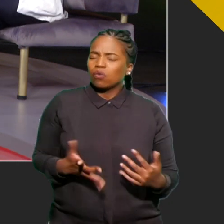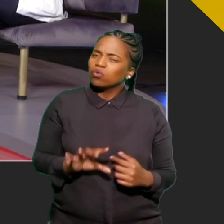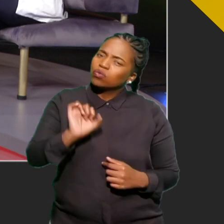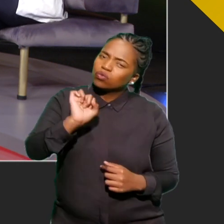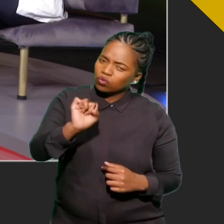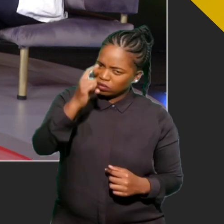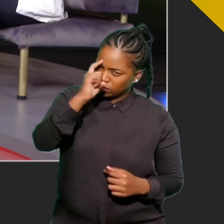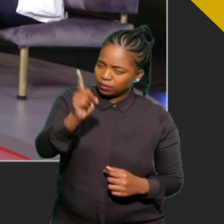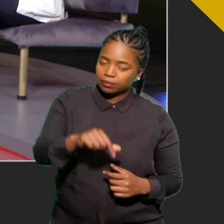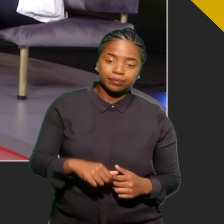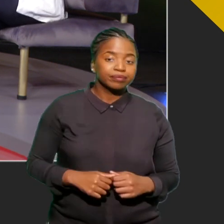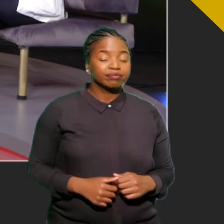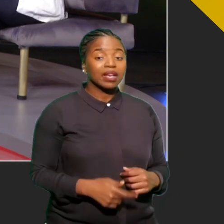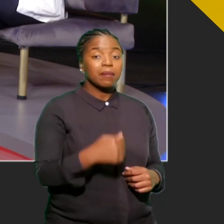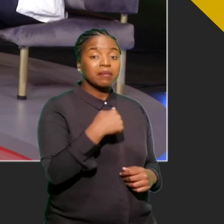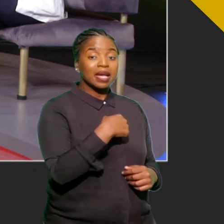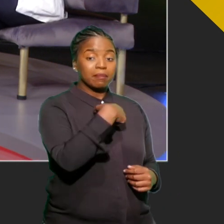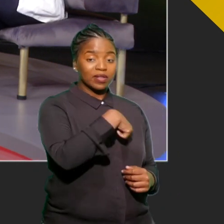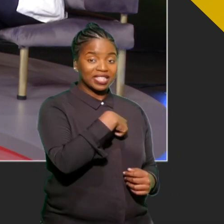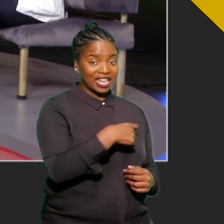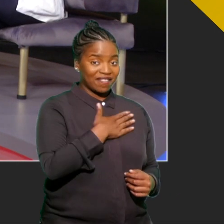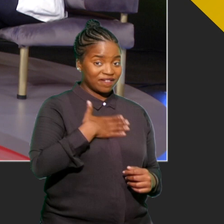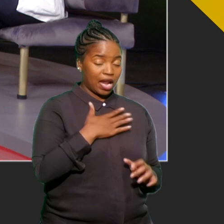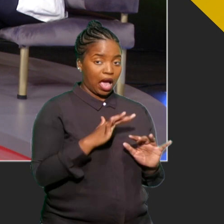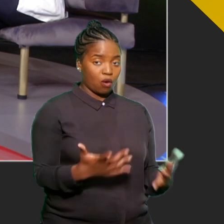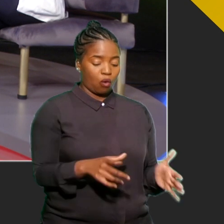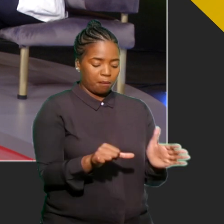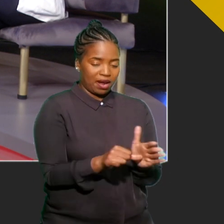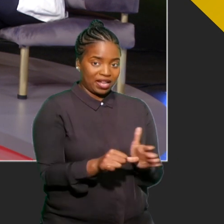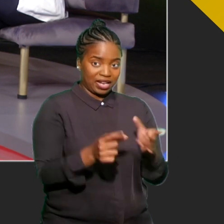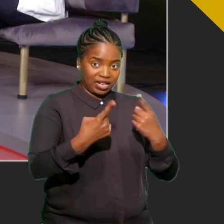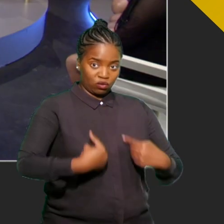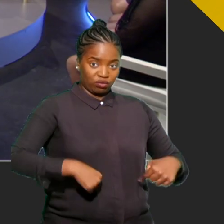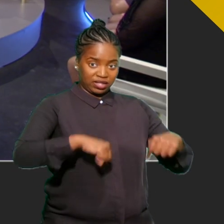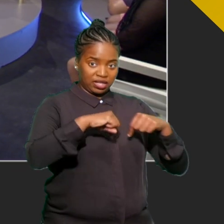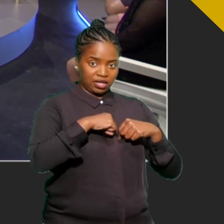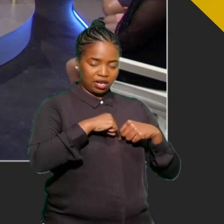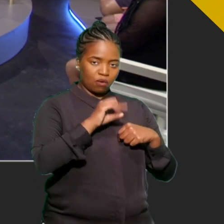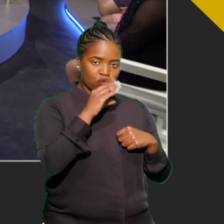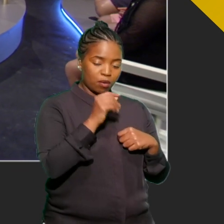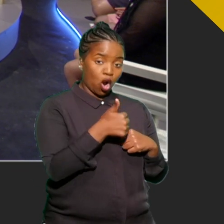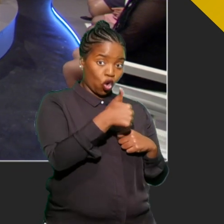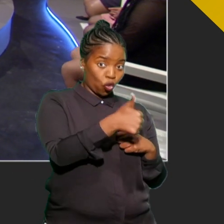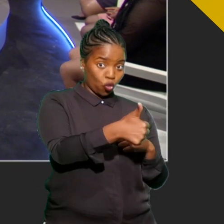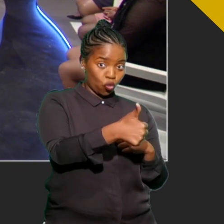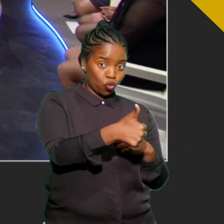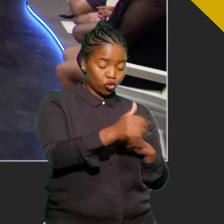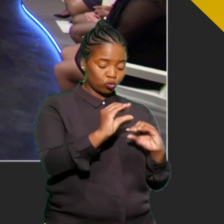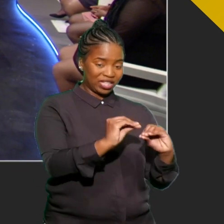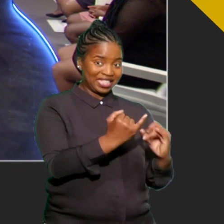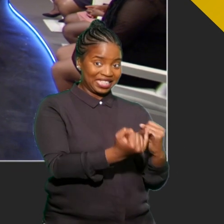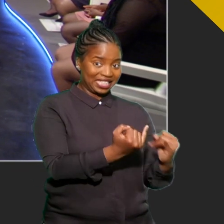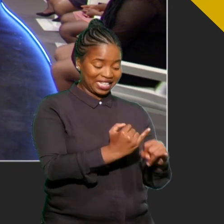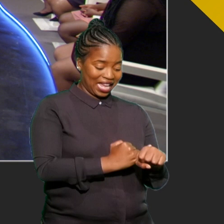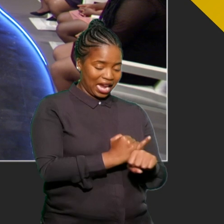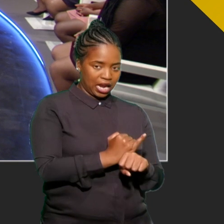opinion. So I personally feel that it's important for us to talk about the advantages and the disadvantages of all